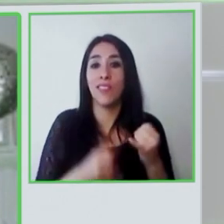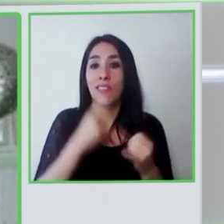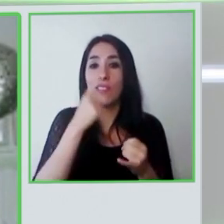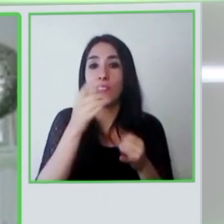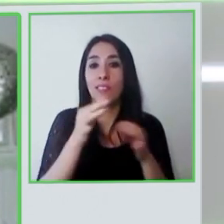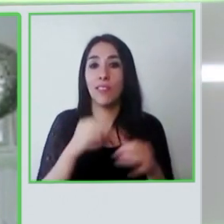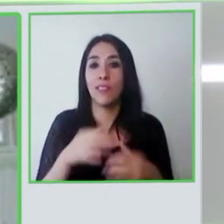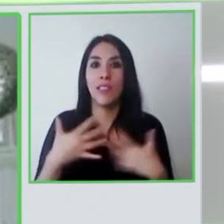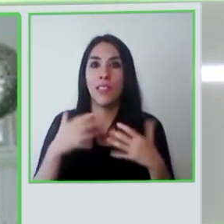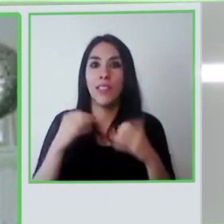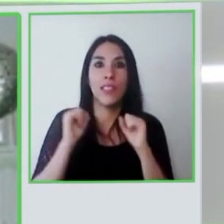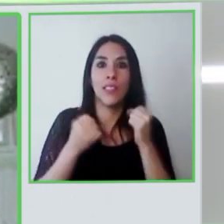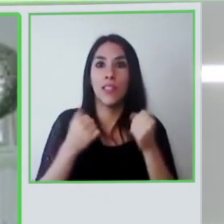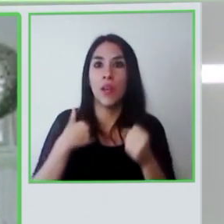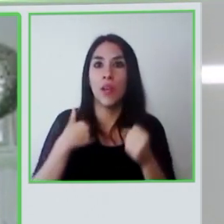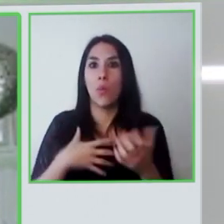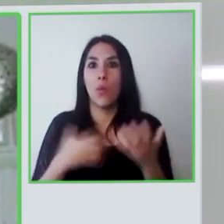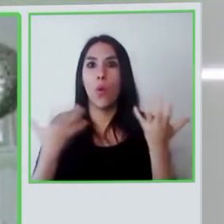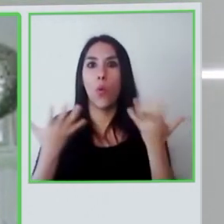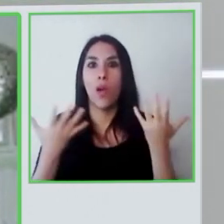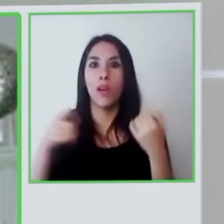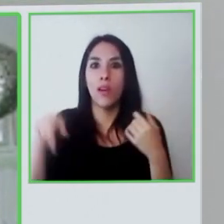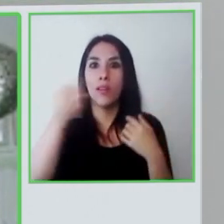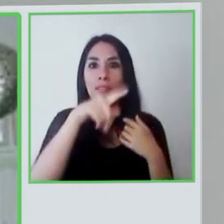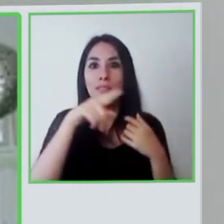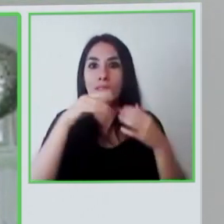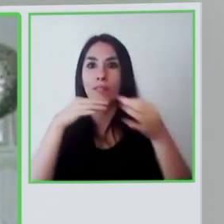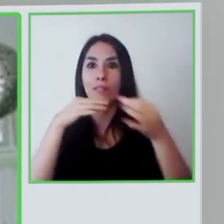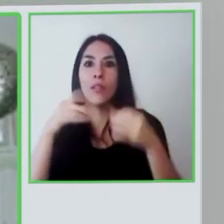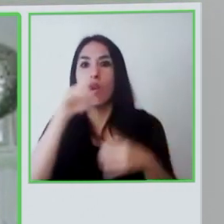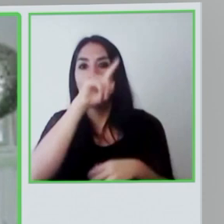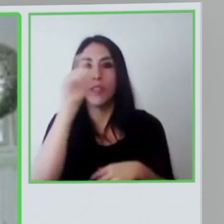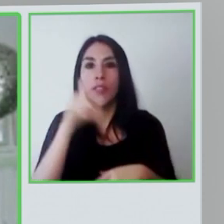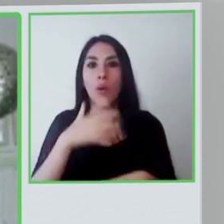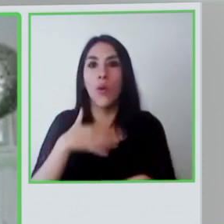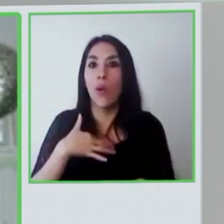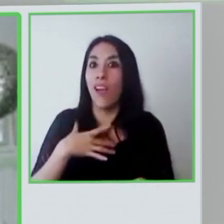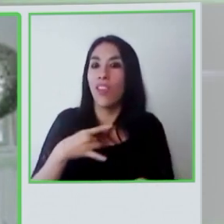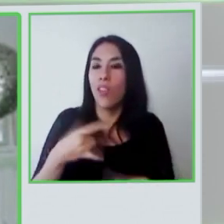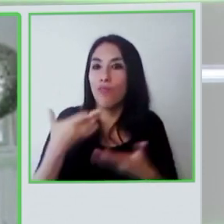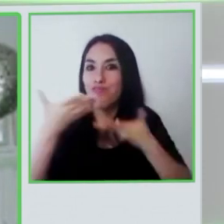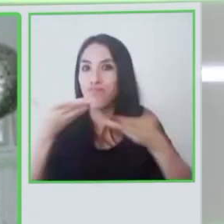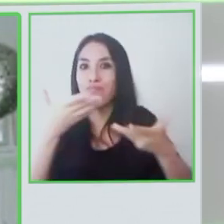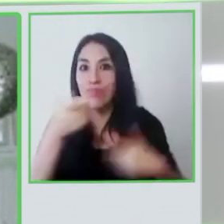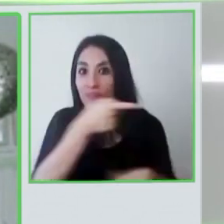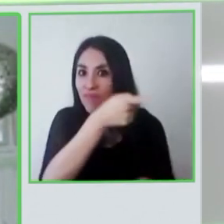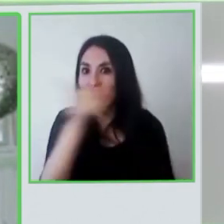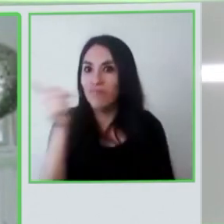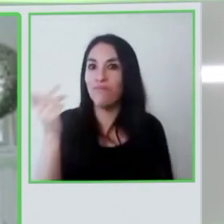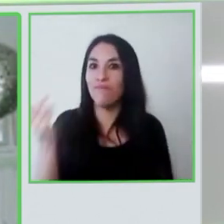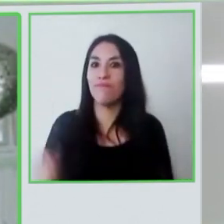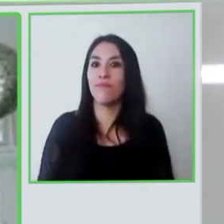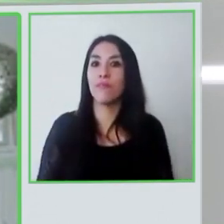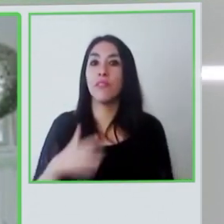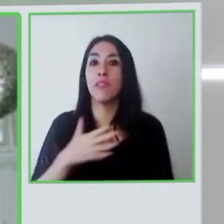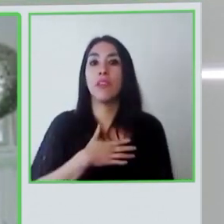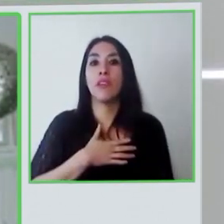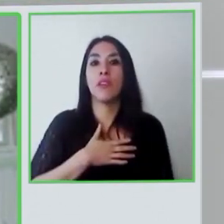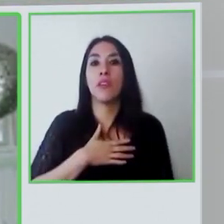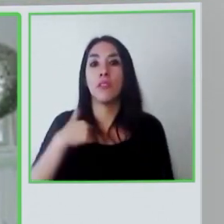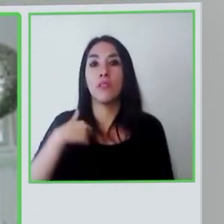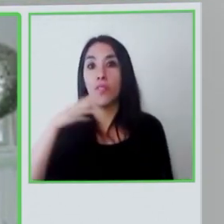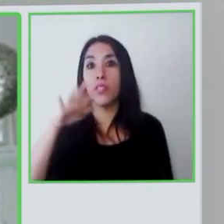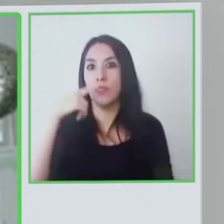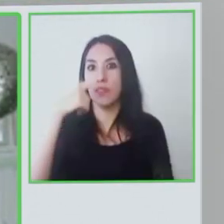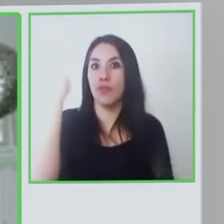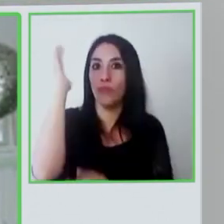presentation. I'm really looking forward to listen to your questions, and what I wanted to do is that this chat to be provocative, because I